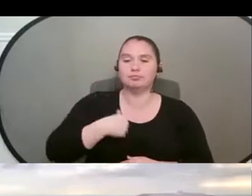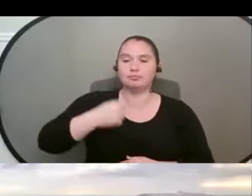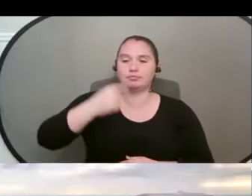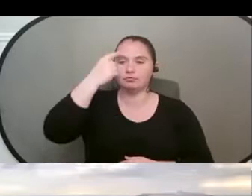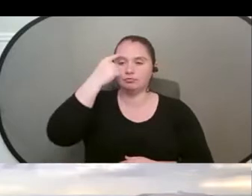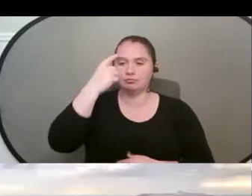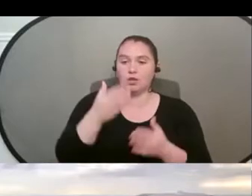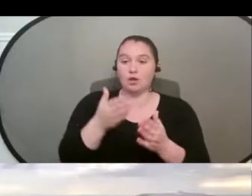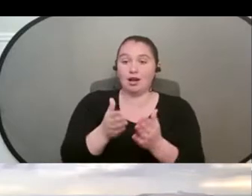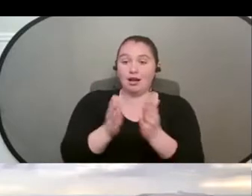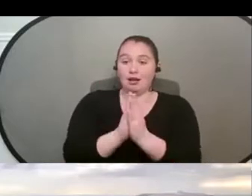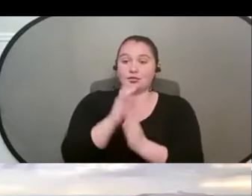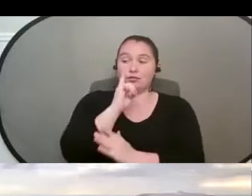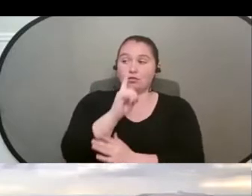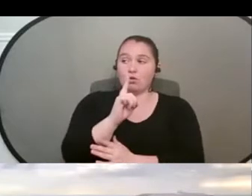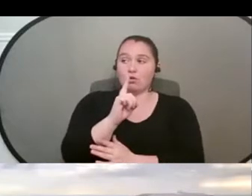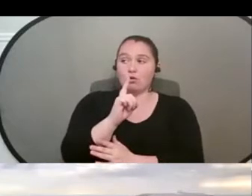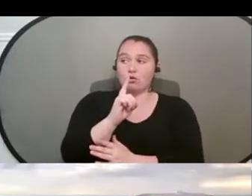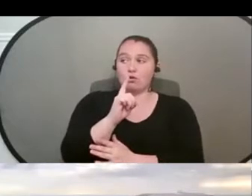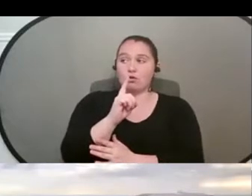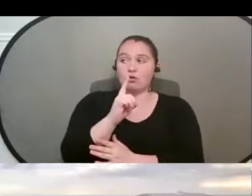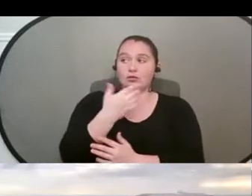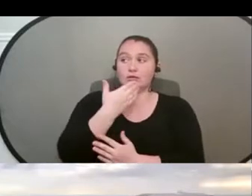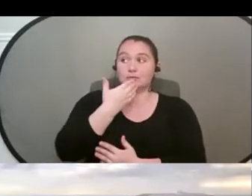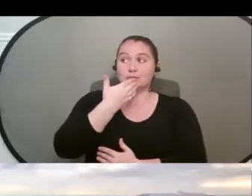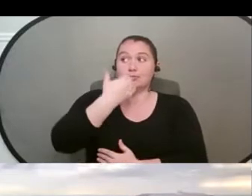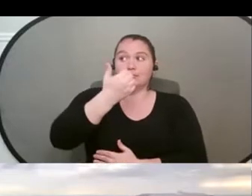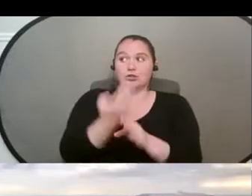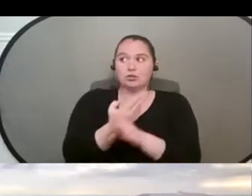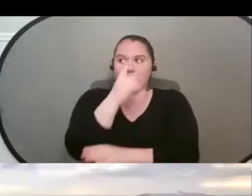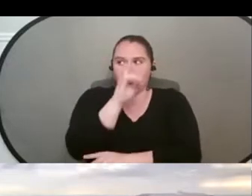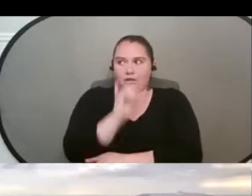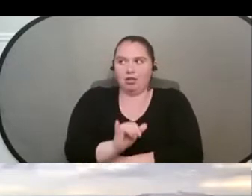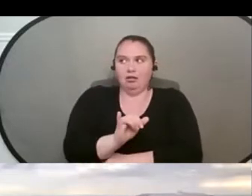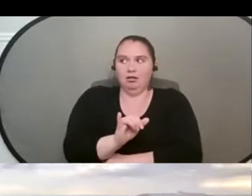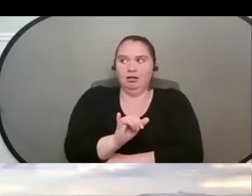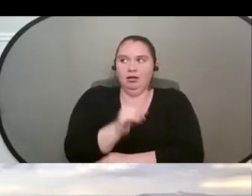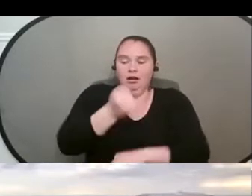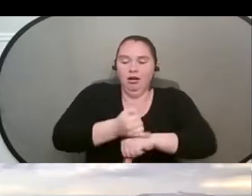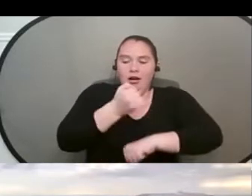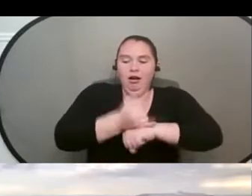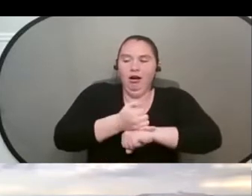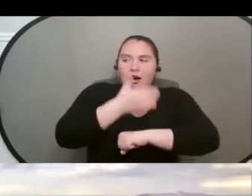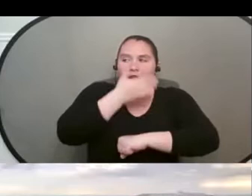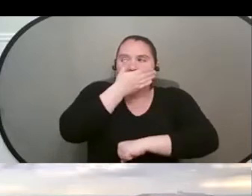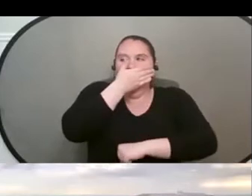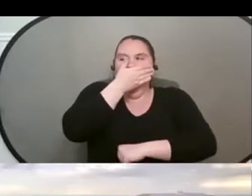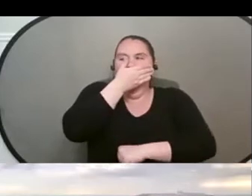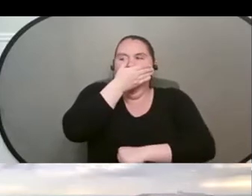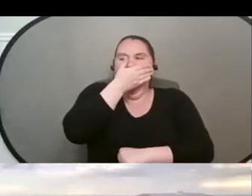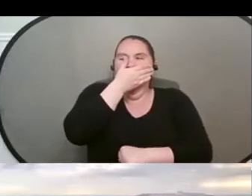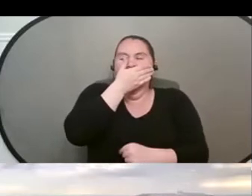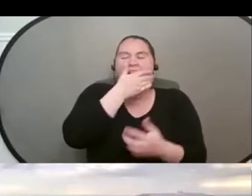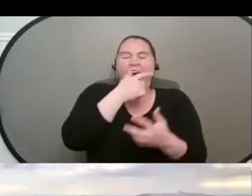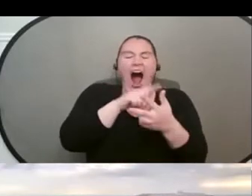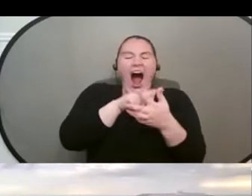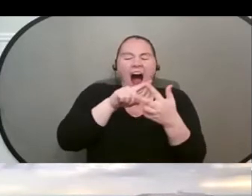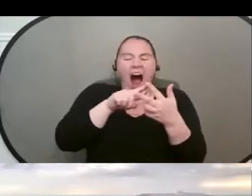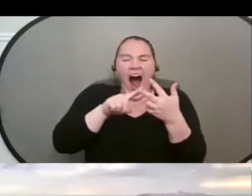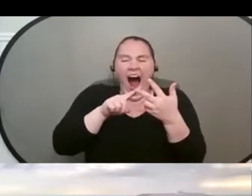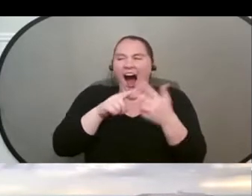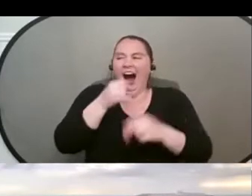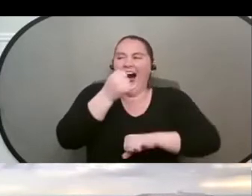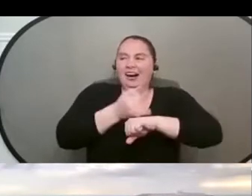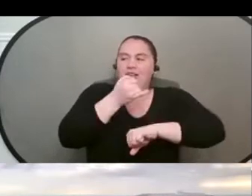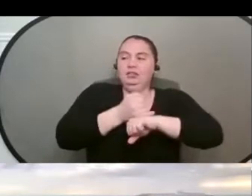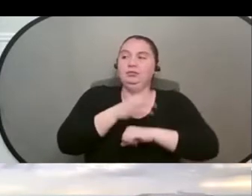that, what is the highest and best use? So does the proposed strategy, in particular with Alta Vista, Kendrick, South Waco, align with that